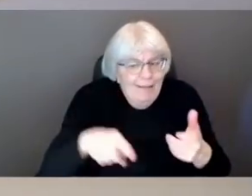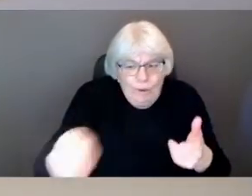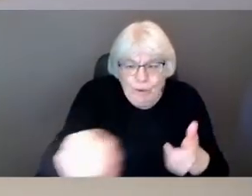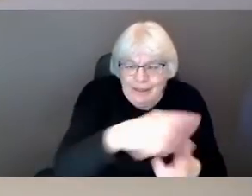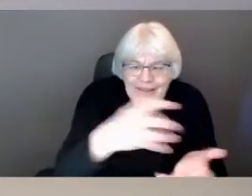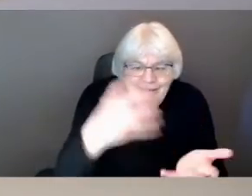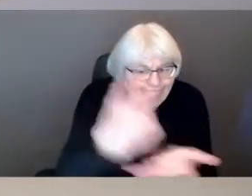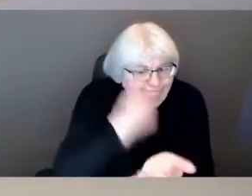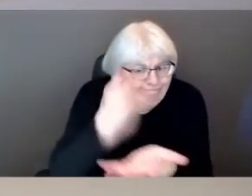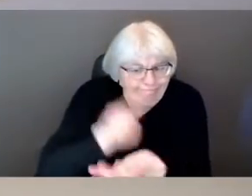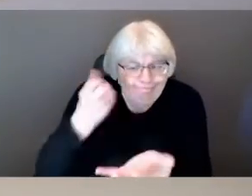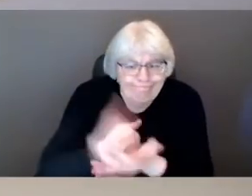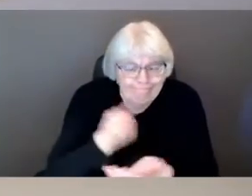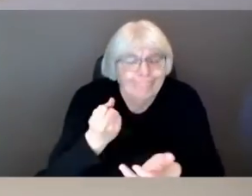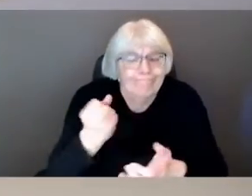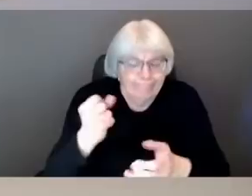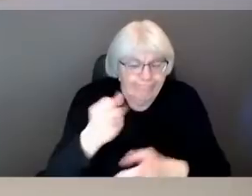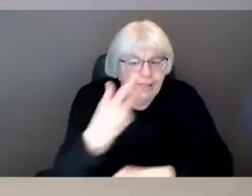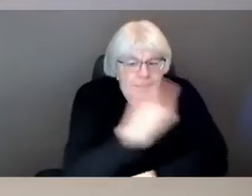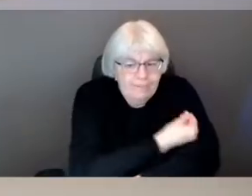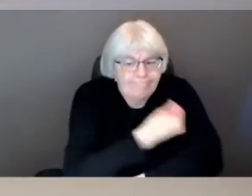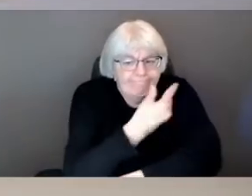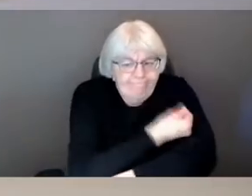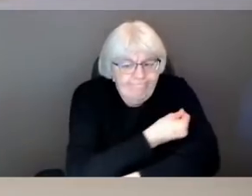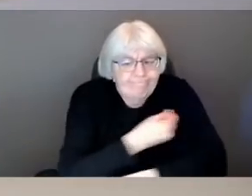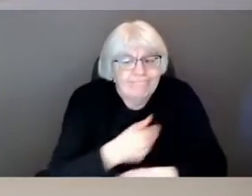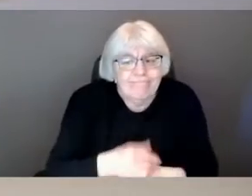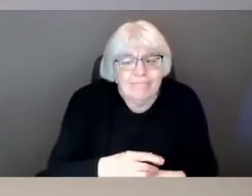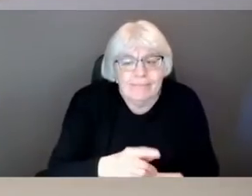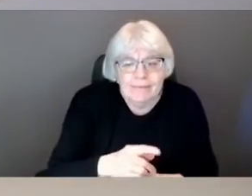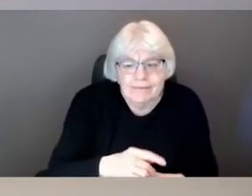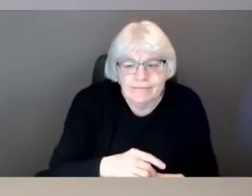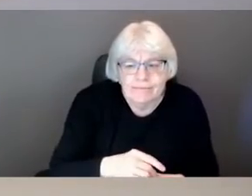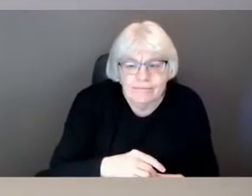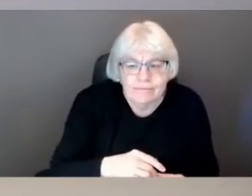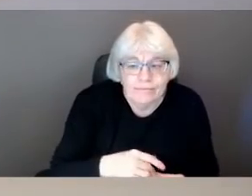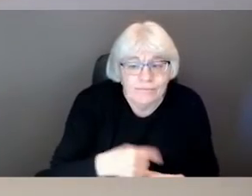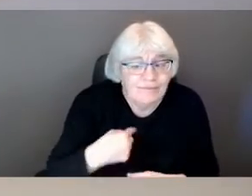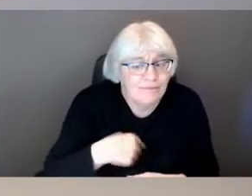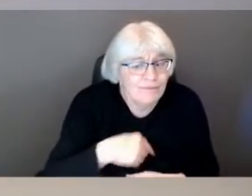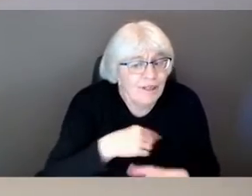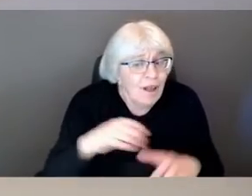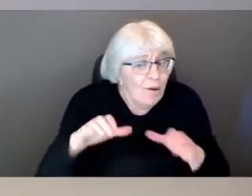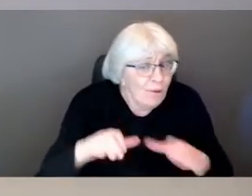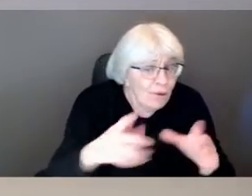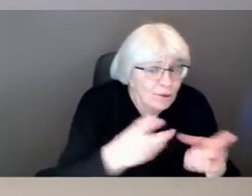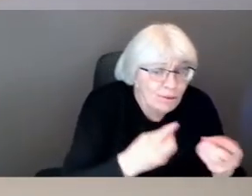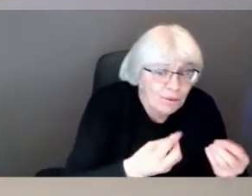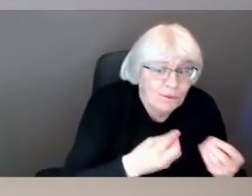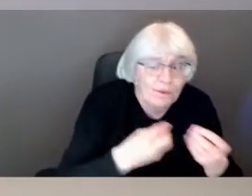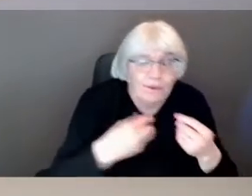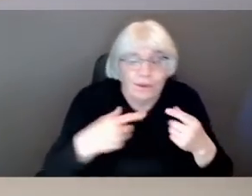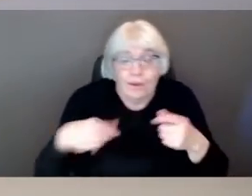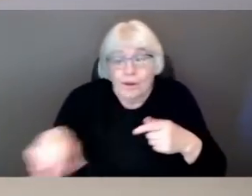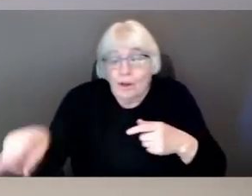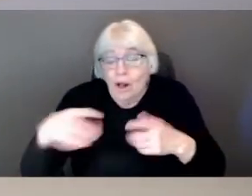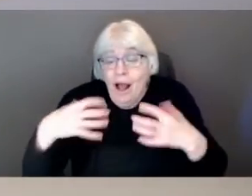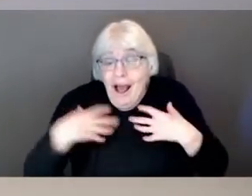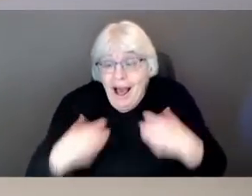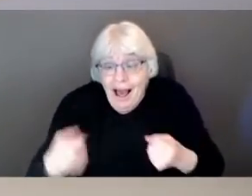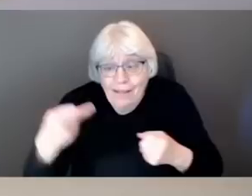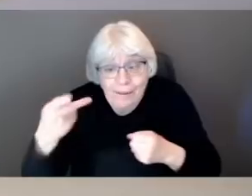I think it's not what our team, it's not what public health, it's not what health PI, it's not what the community wants to deal with